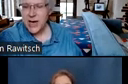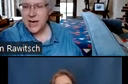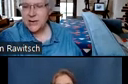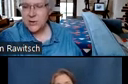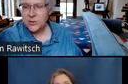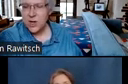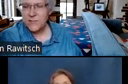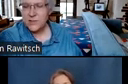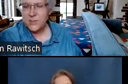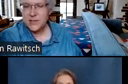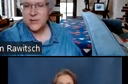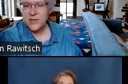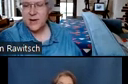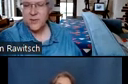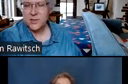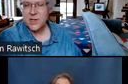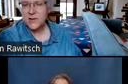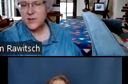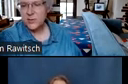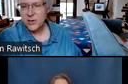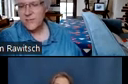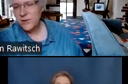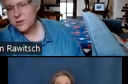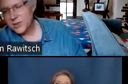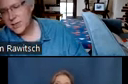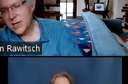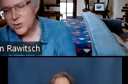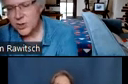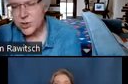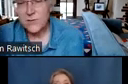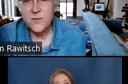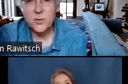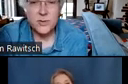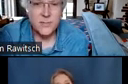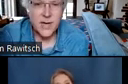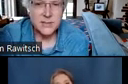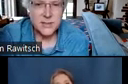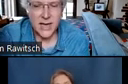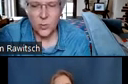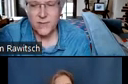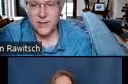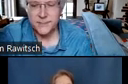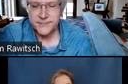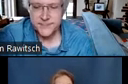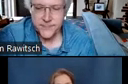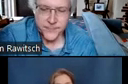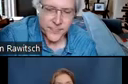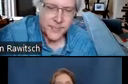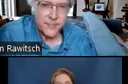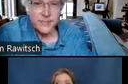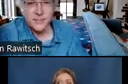signage to highlight those harvested by Southern California's Tonga community for use in traditional food medicine and weaving.